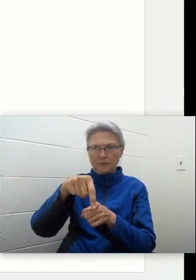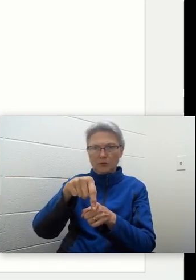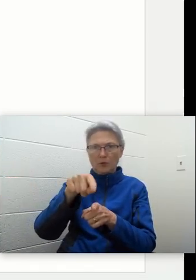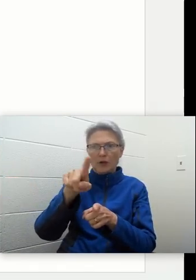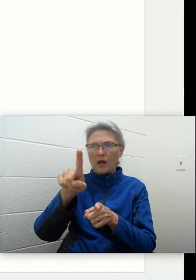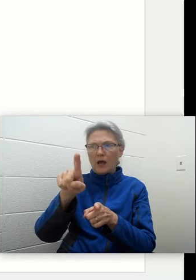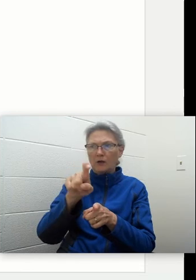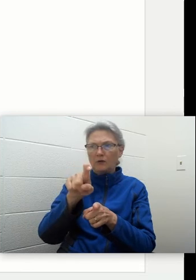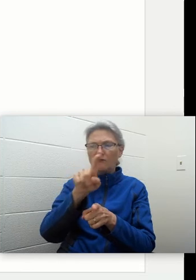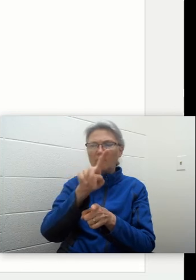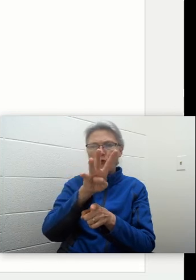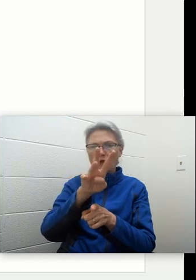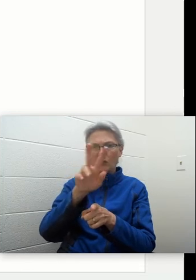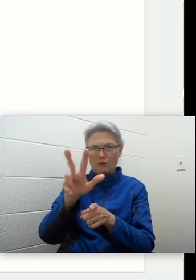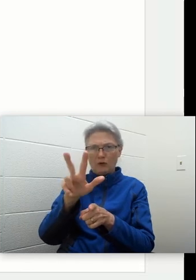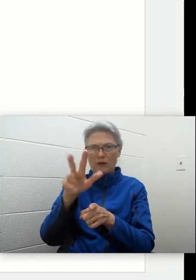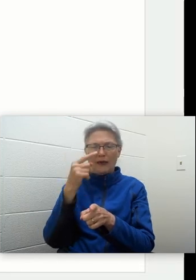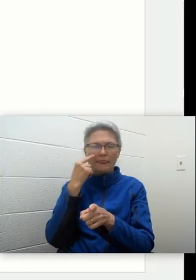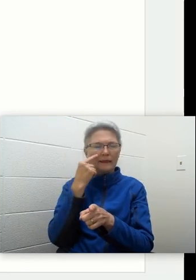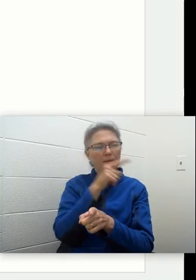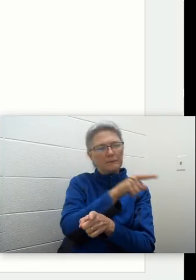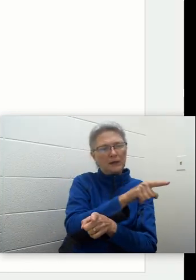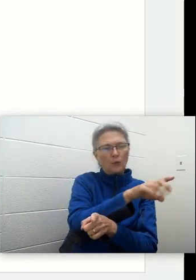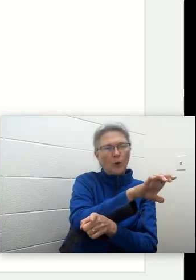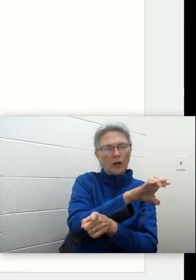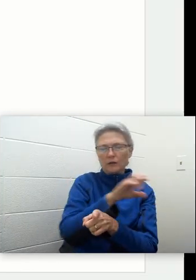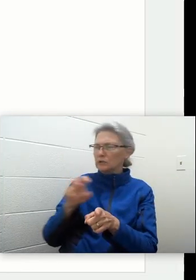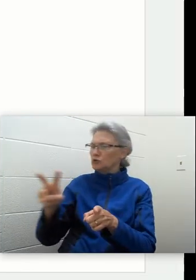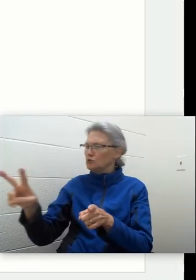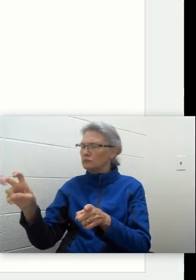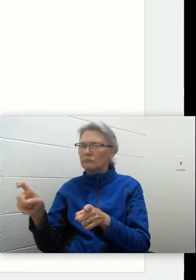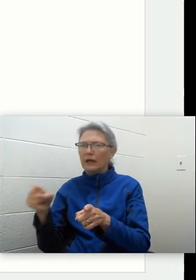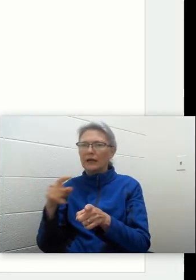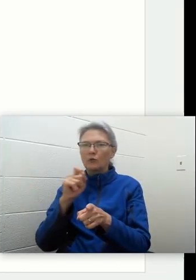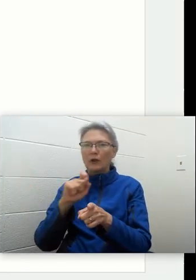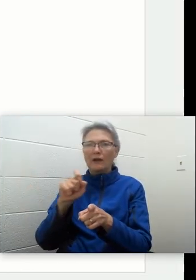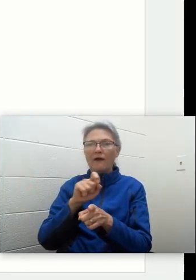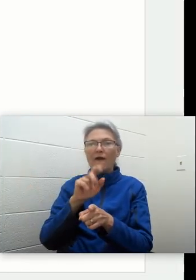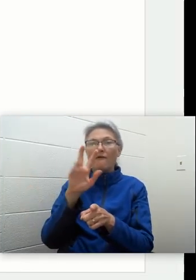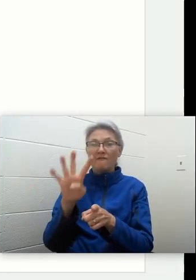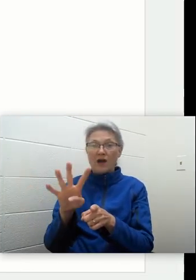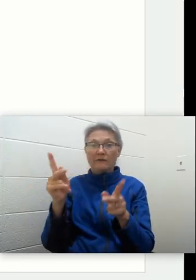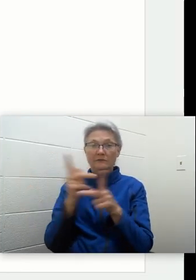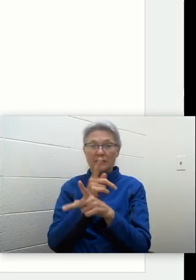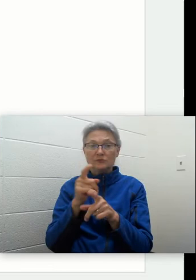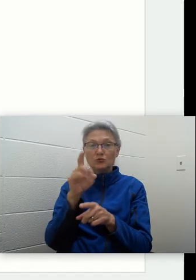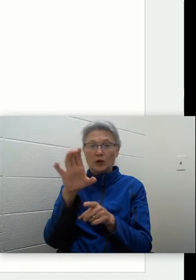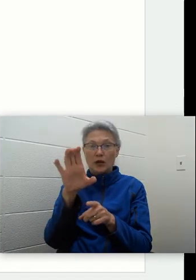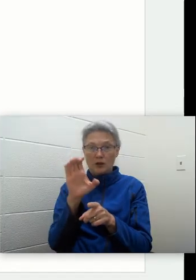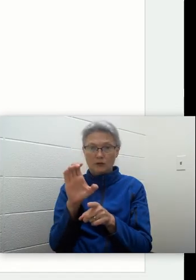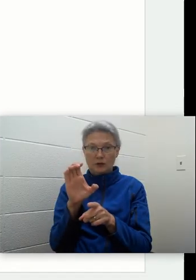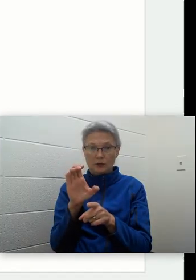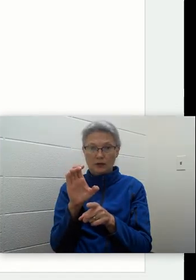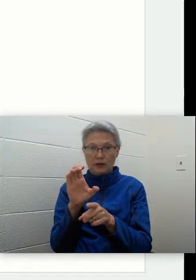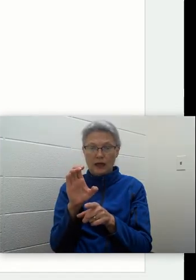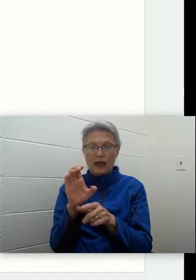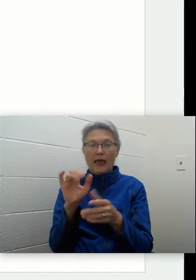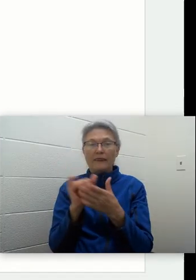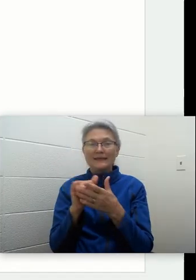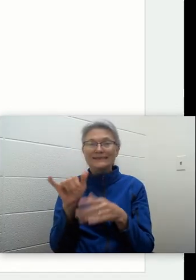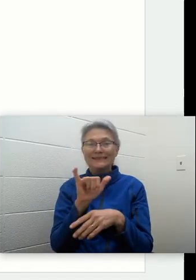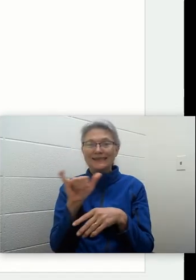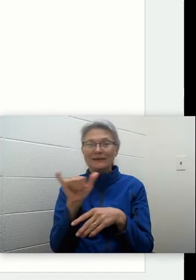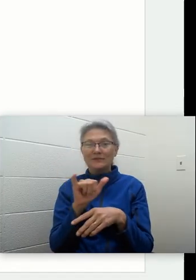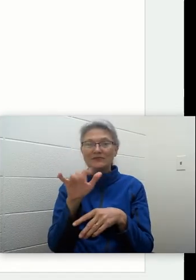thinking about it from that perspective, I could essentially write it out as 5 times 100, and that's the same as